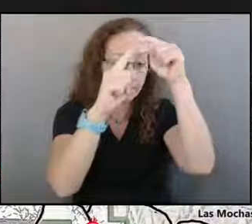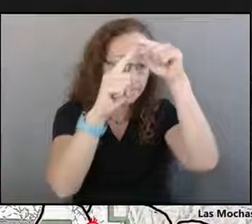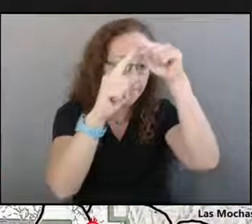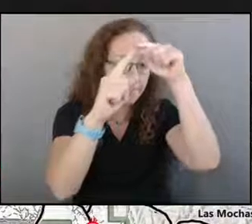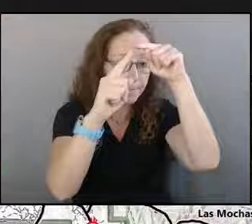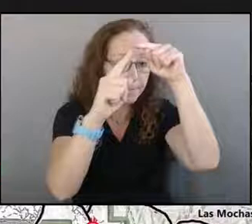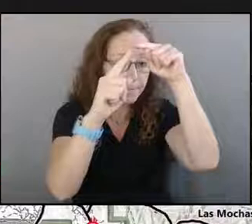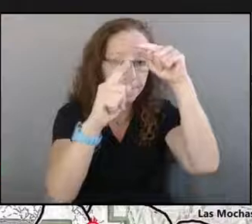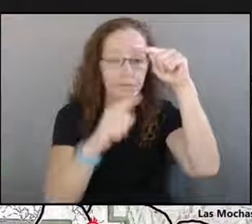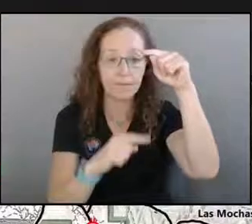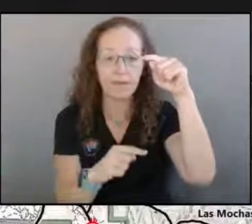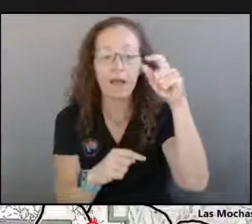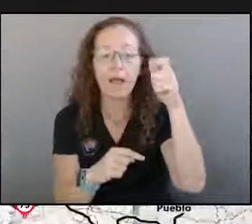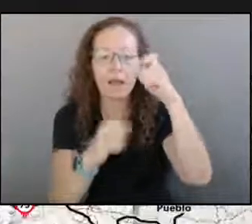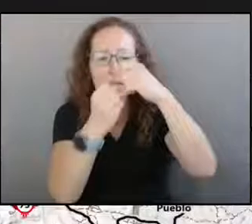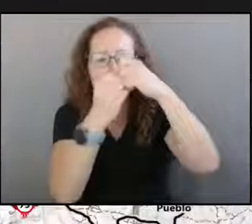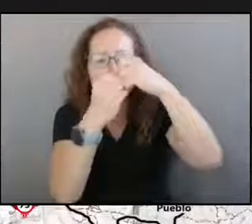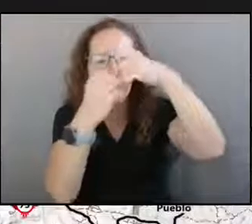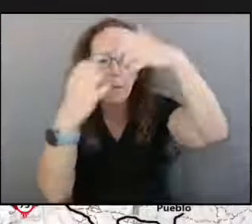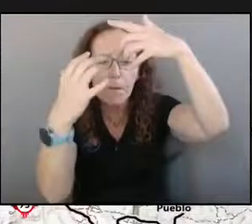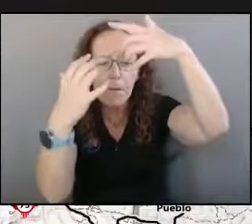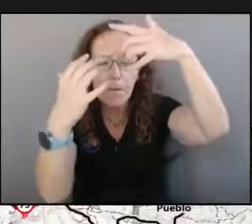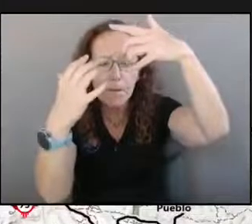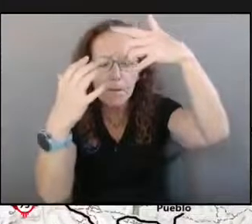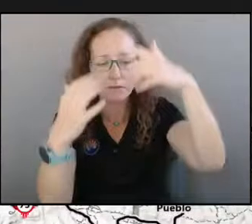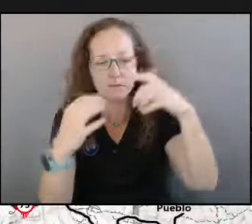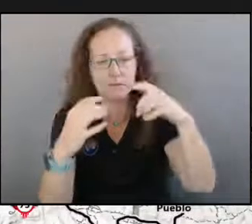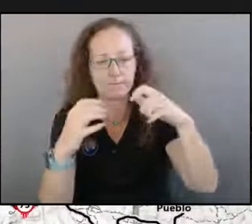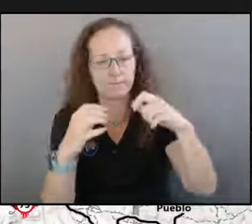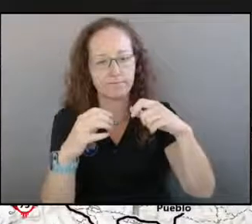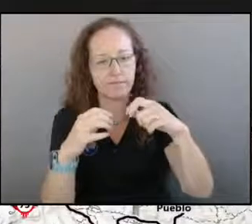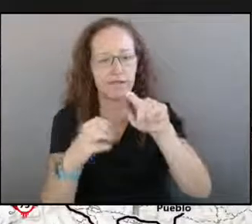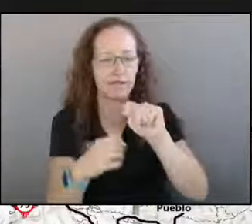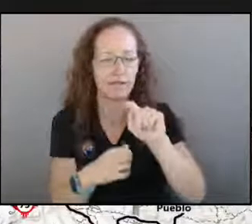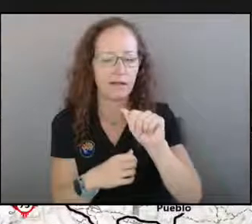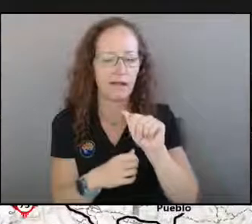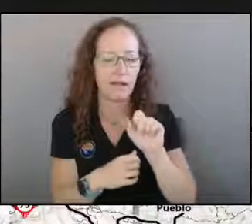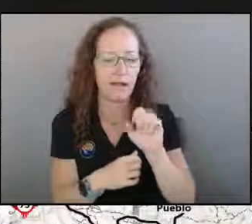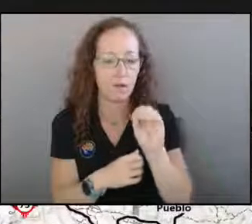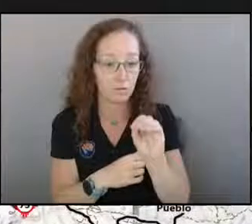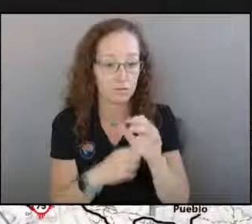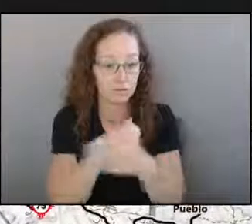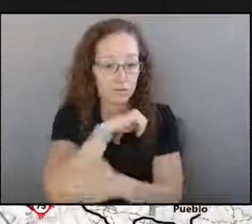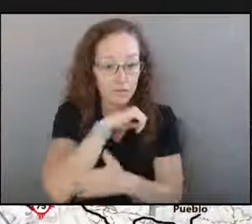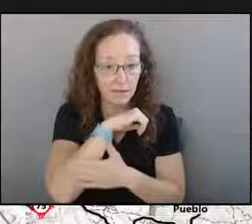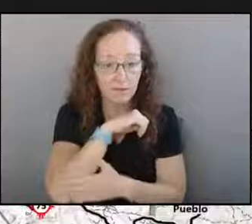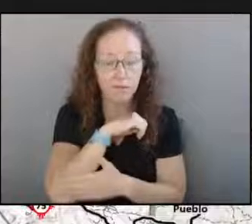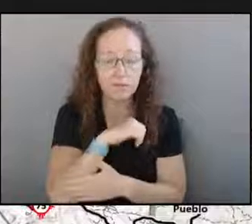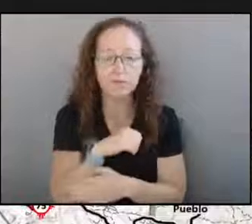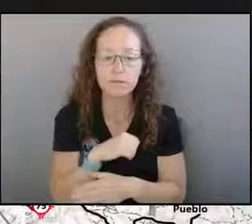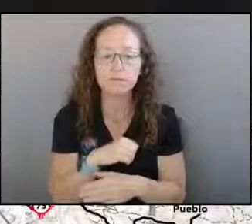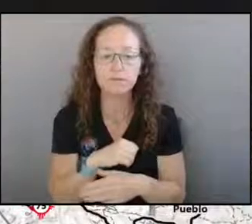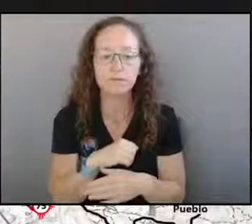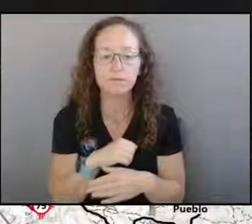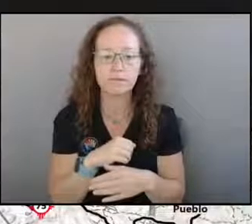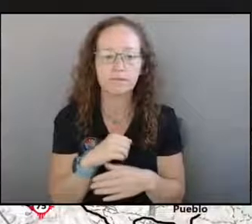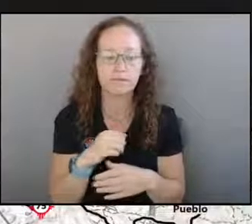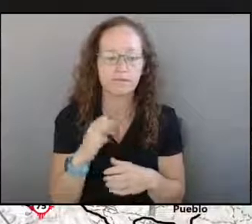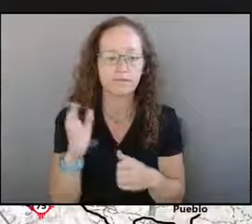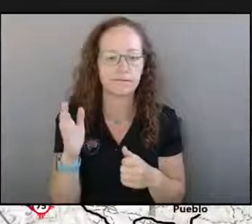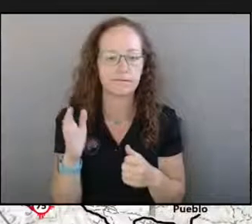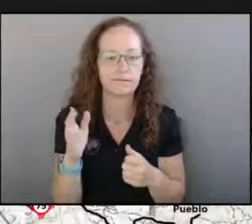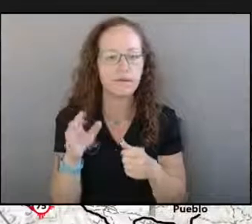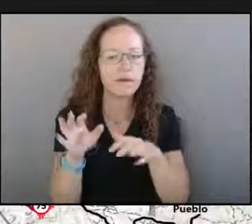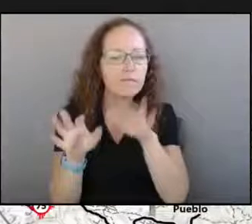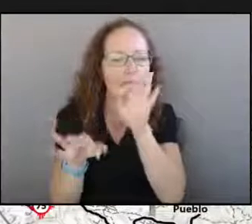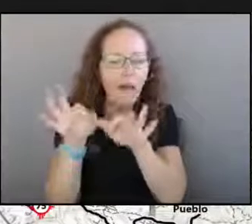little bit of growth up here in Taos County, just finding some slope, finding a little bit of fuels,